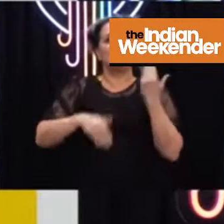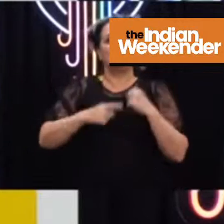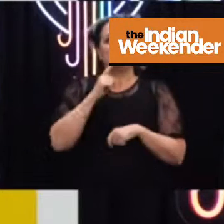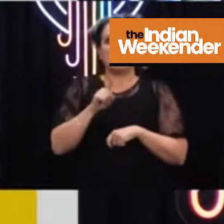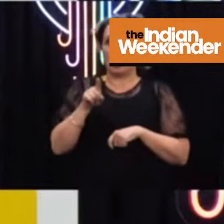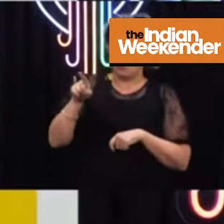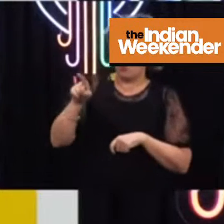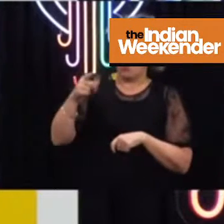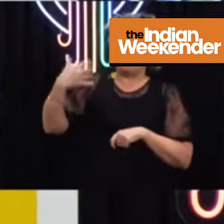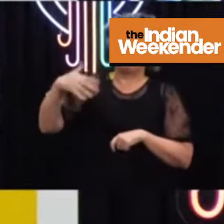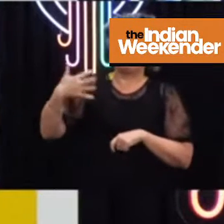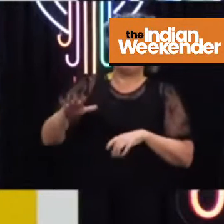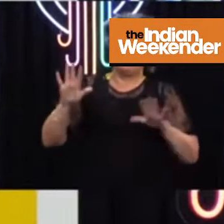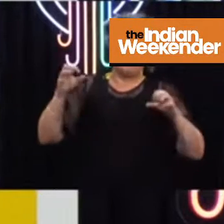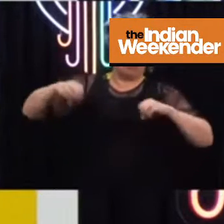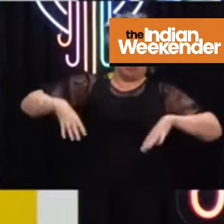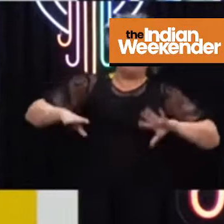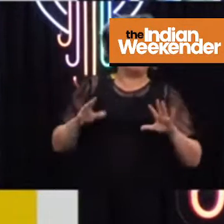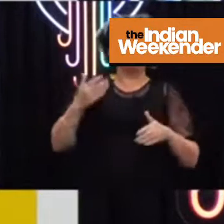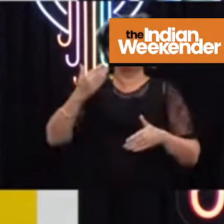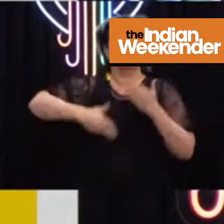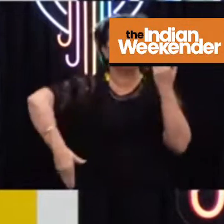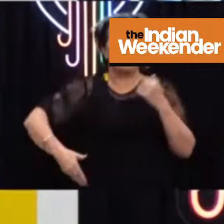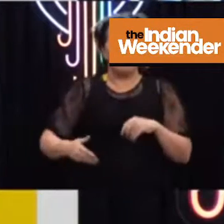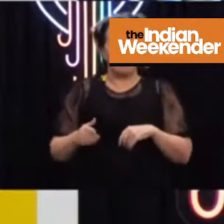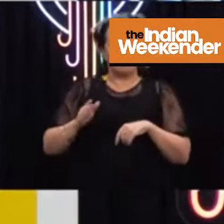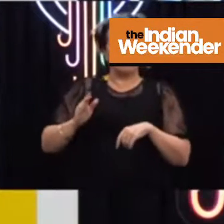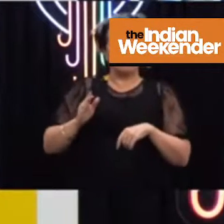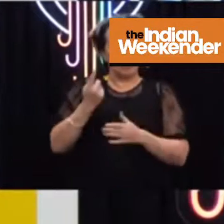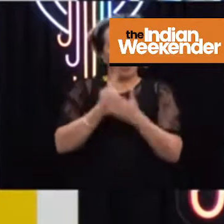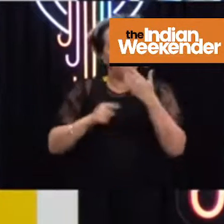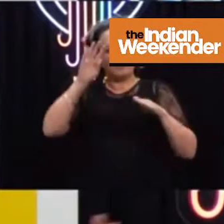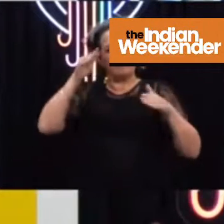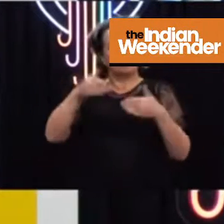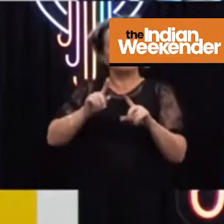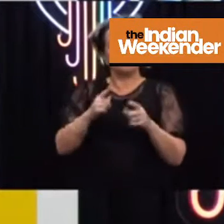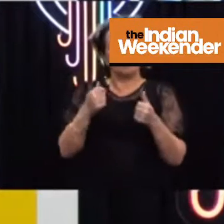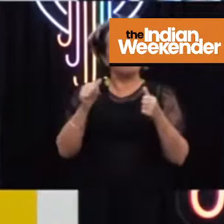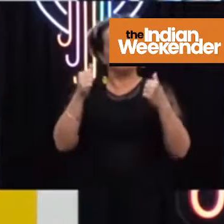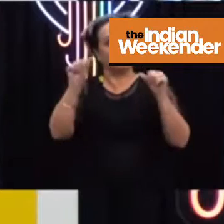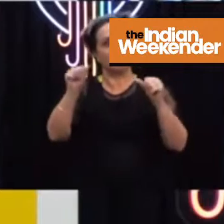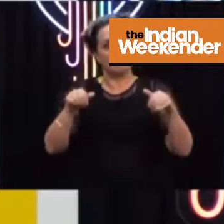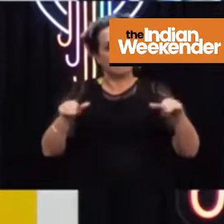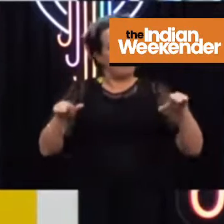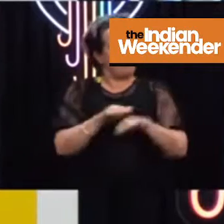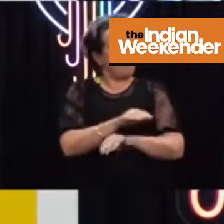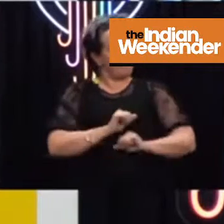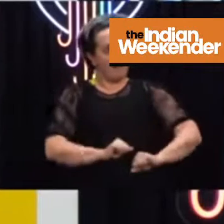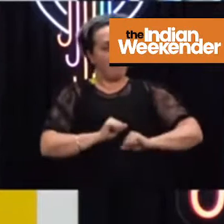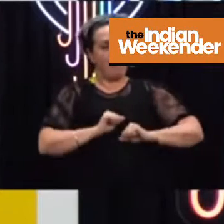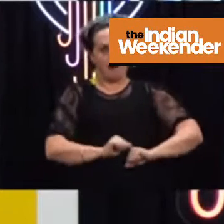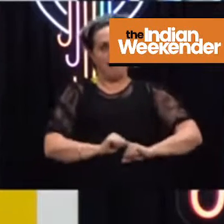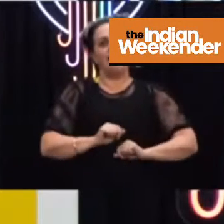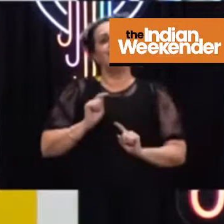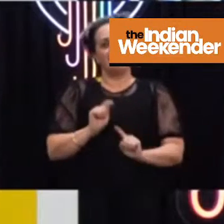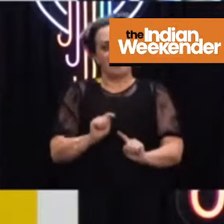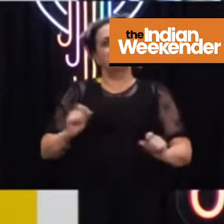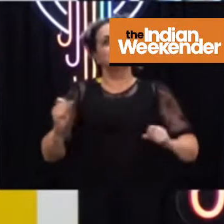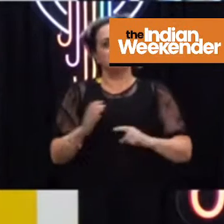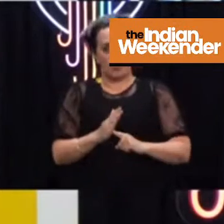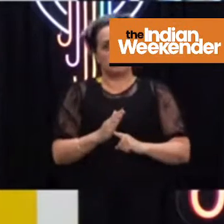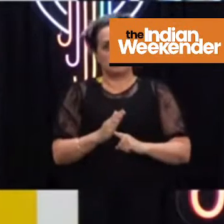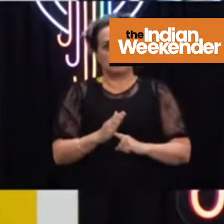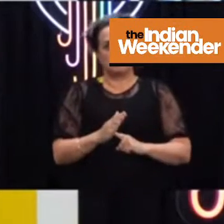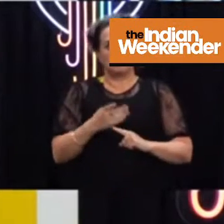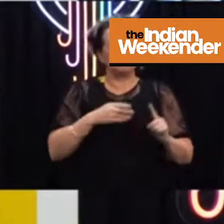those options because of price. It was all about efficacy. Which ones cover us? Because as you saw, there were a range being developed, and